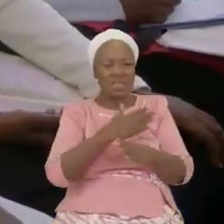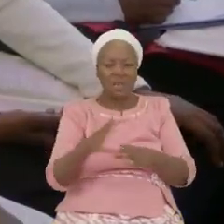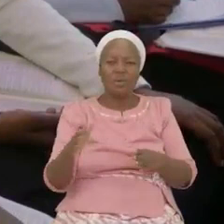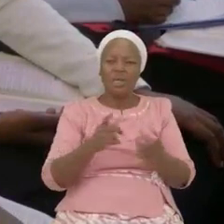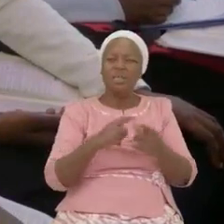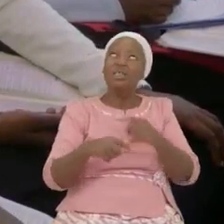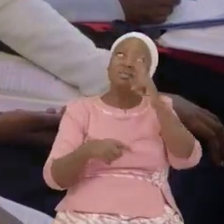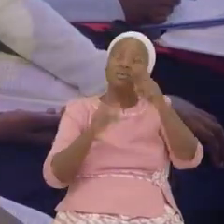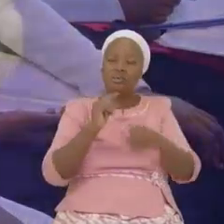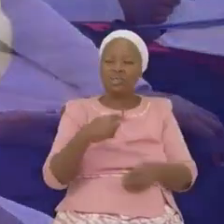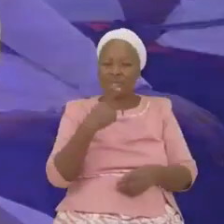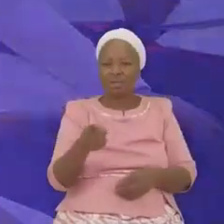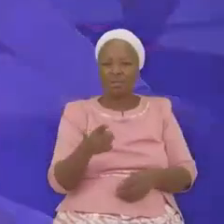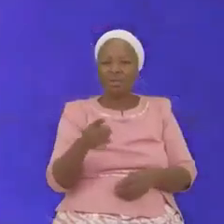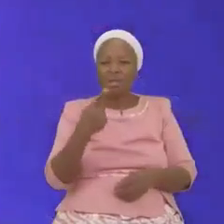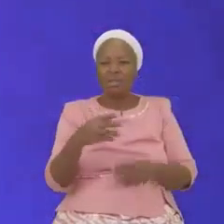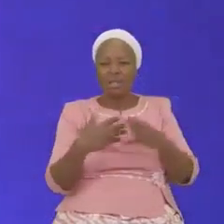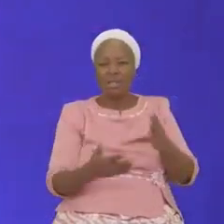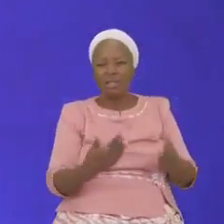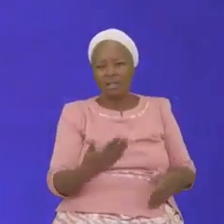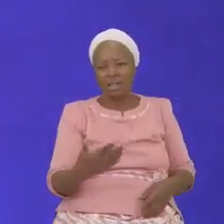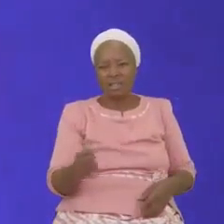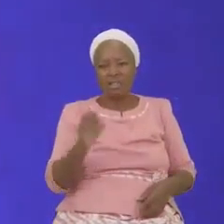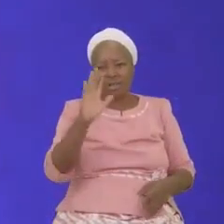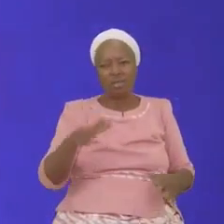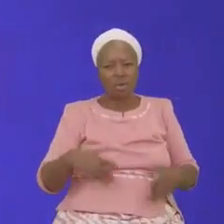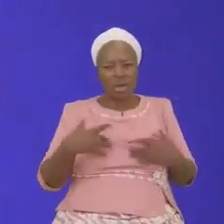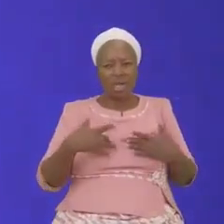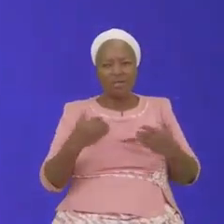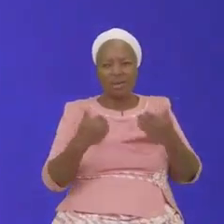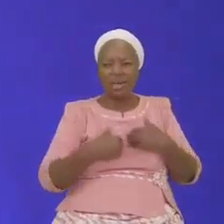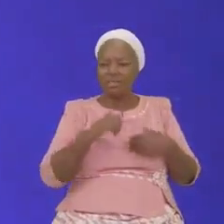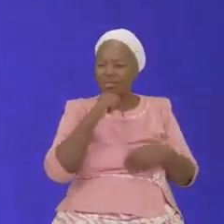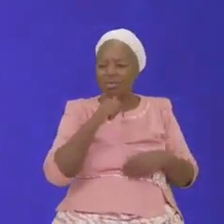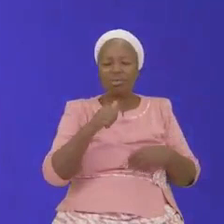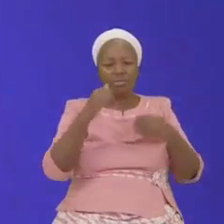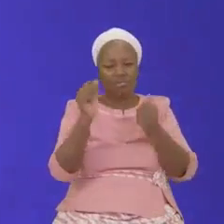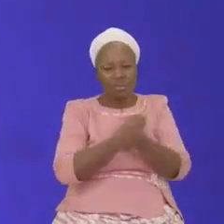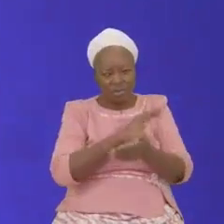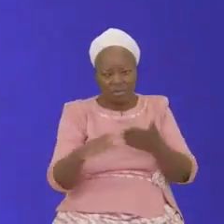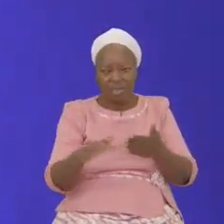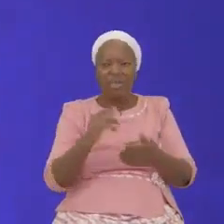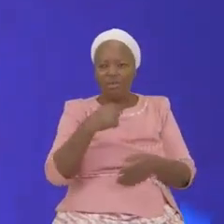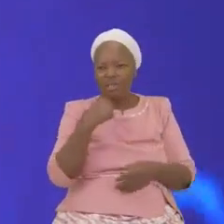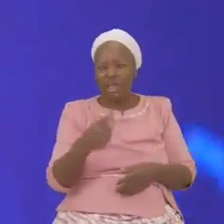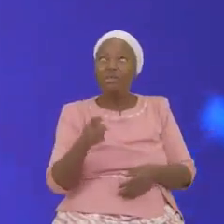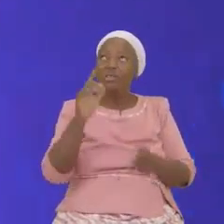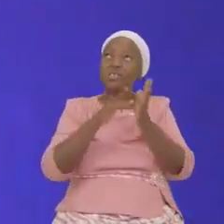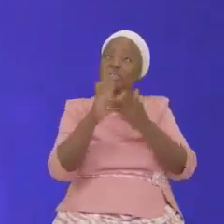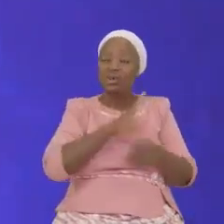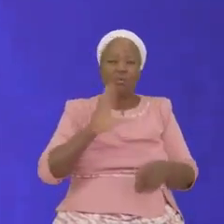going to tell you the thing your life has not finished. It's going to tell you